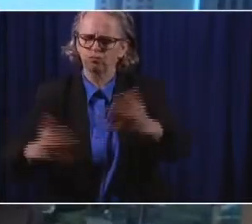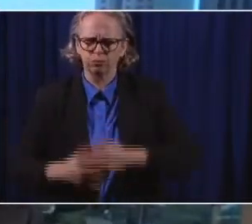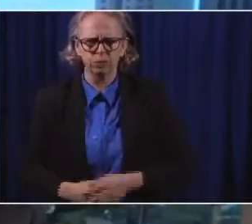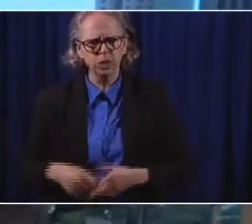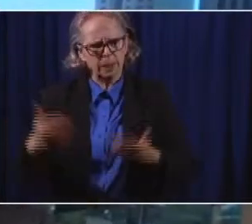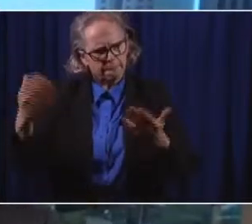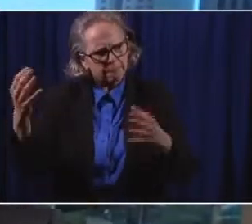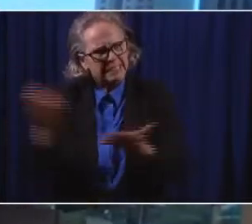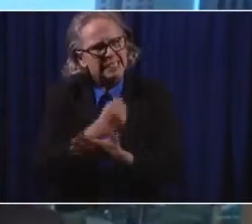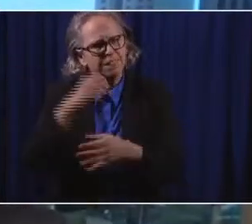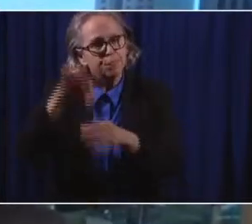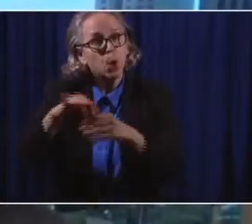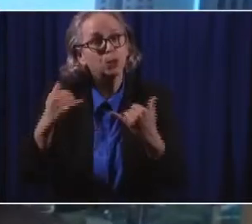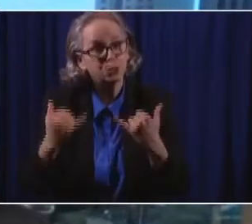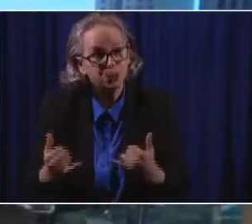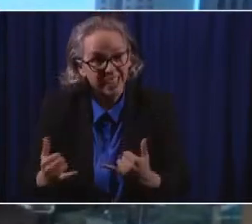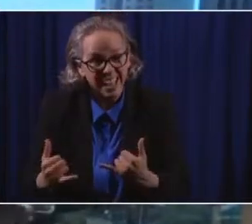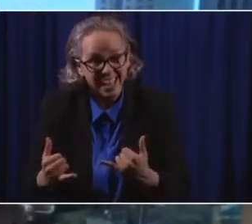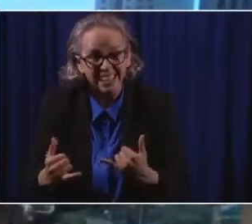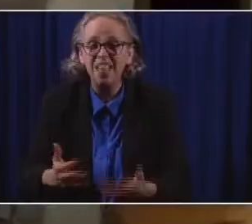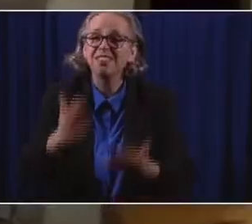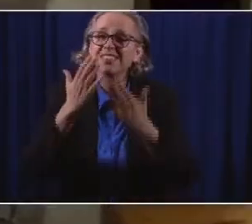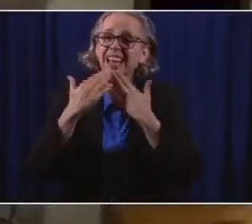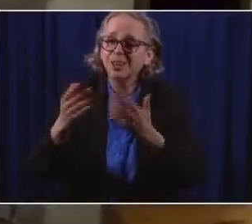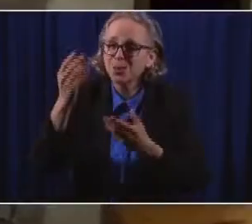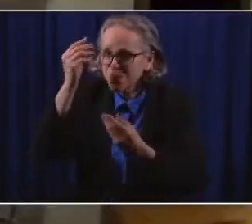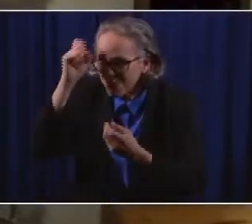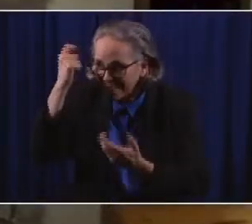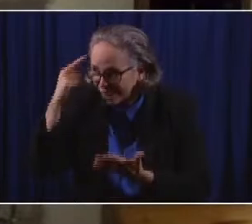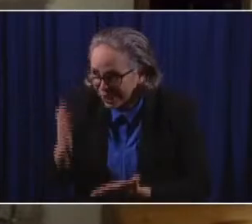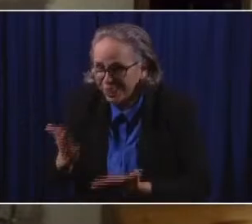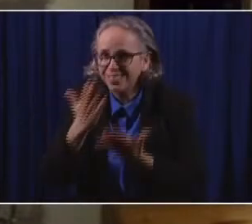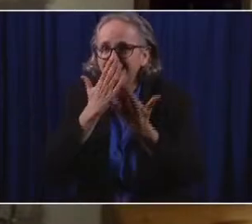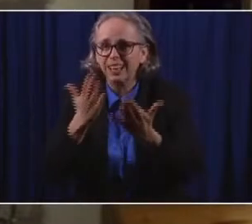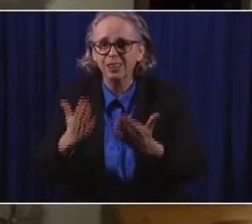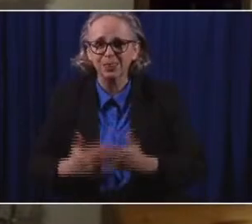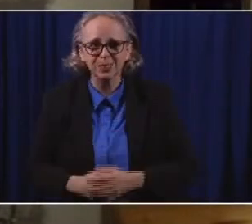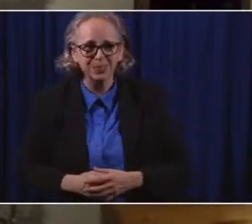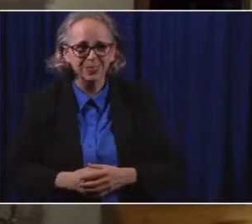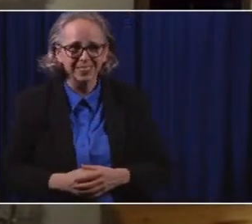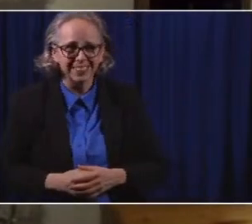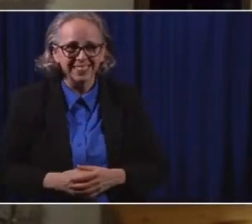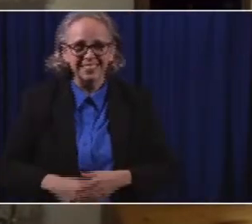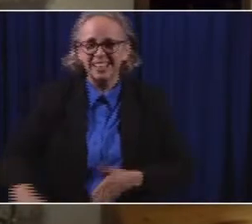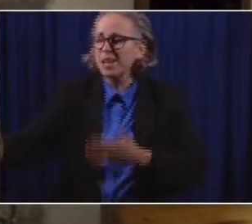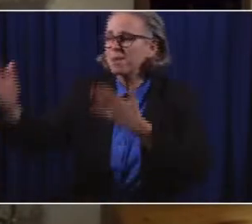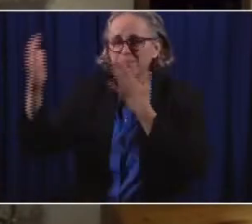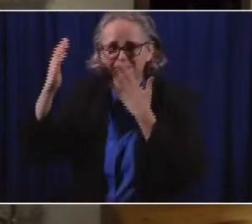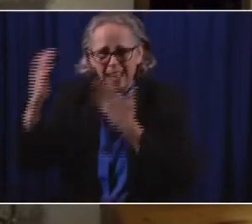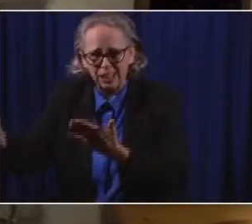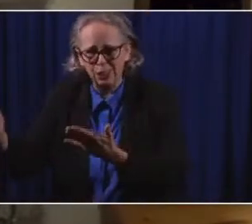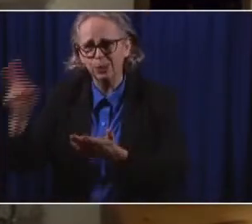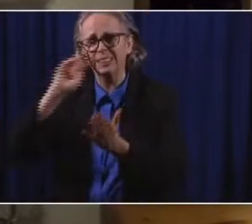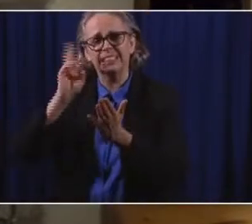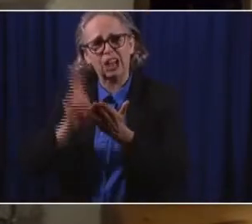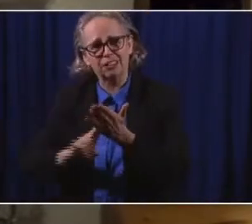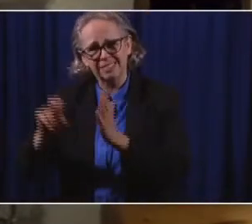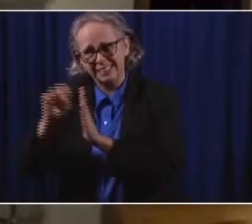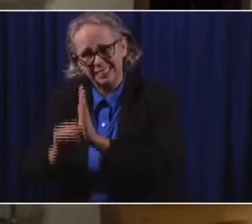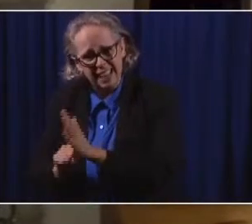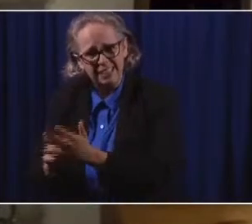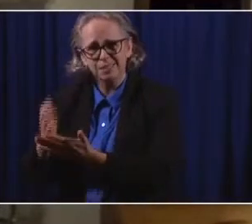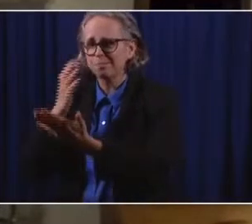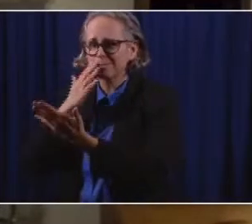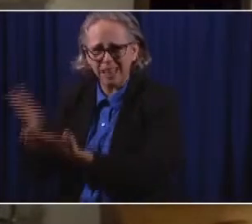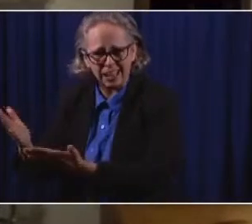vote, Ohio. Thanks so much, Governor. Secretary, thank you very much. And thanks to all the poll workers who are going to be there